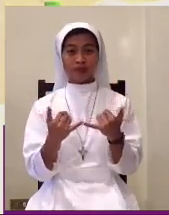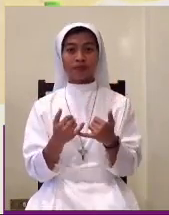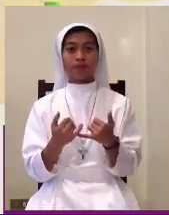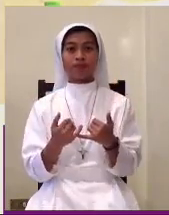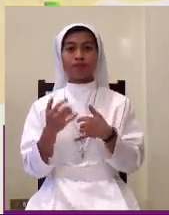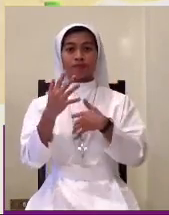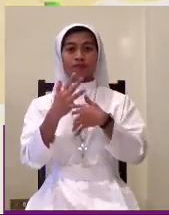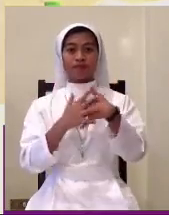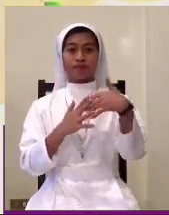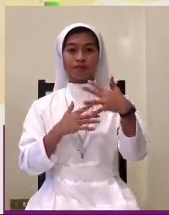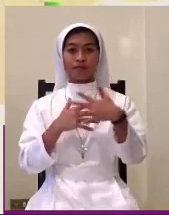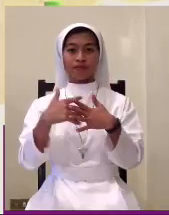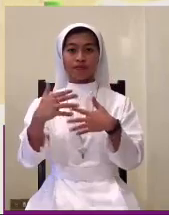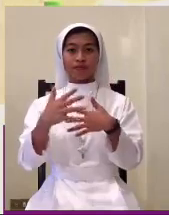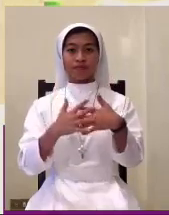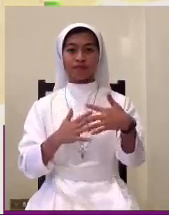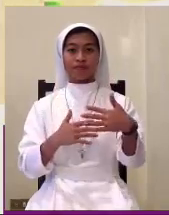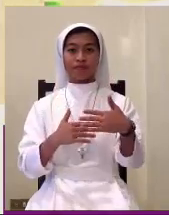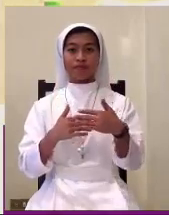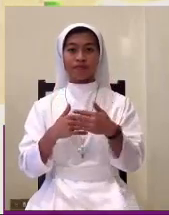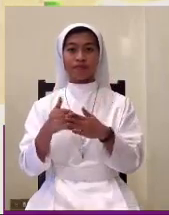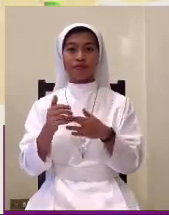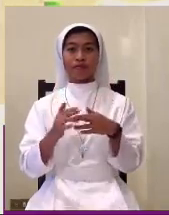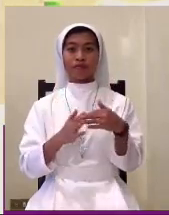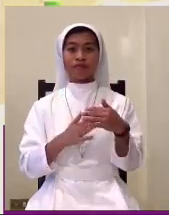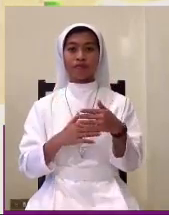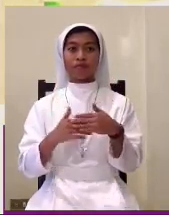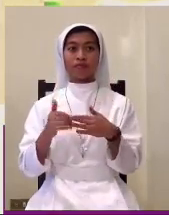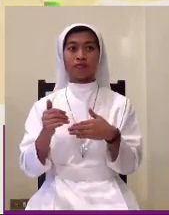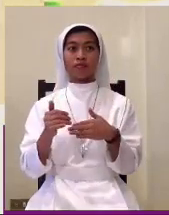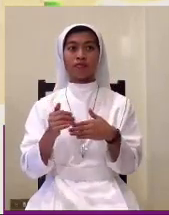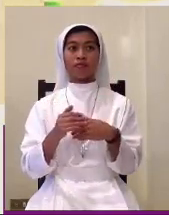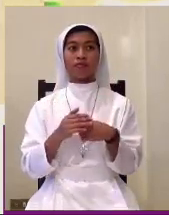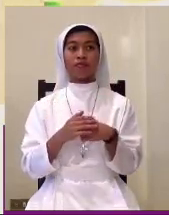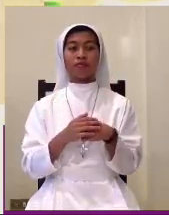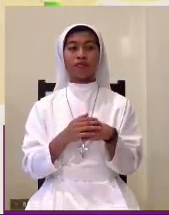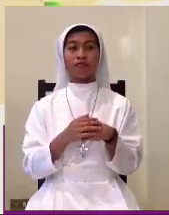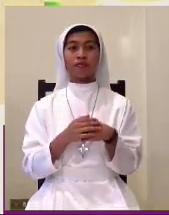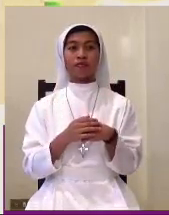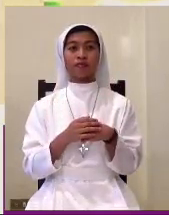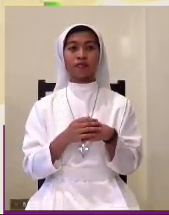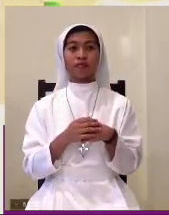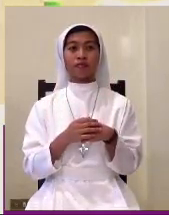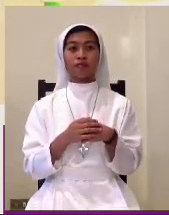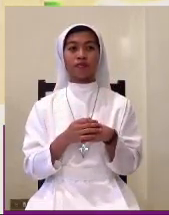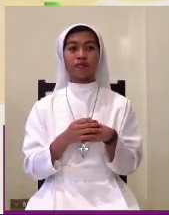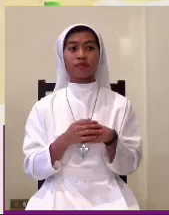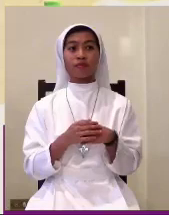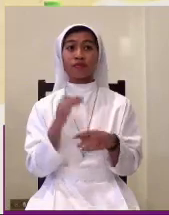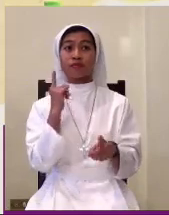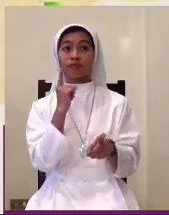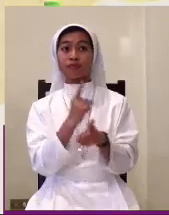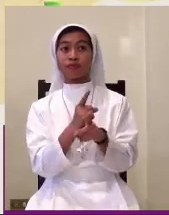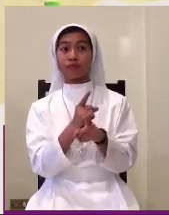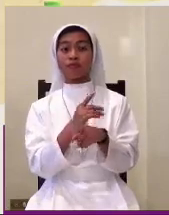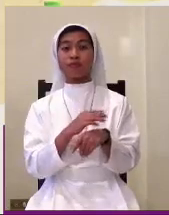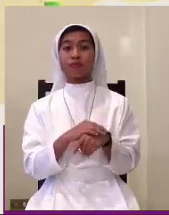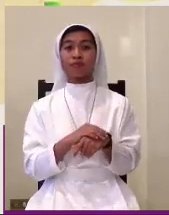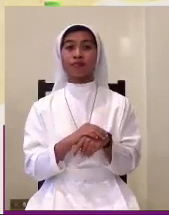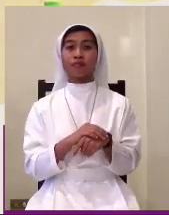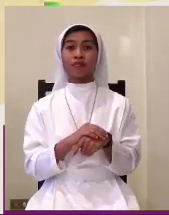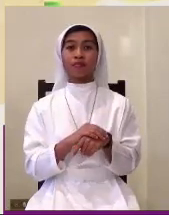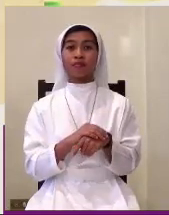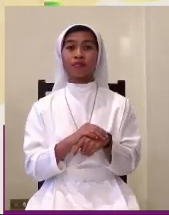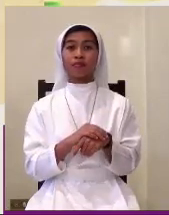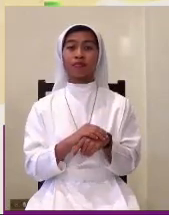consolation. Incidentally, just by parenthesis, yesterday one commentator in